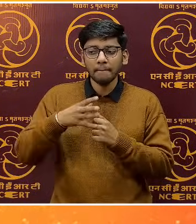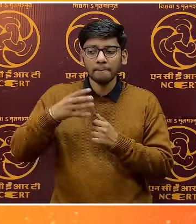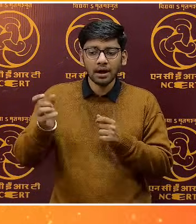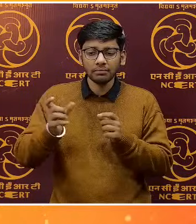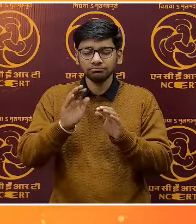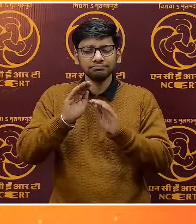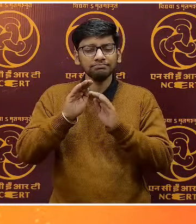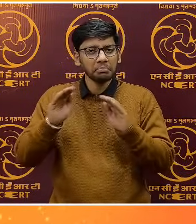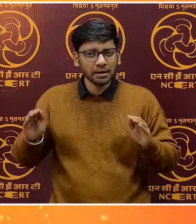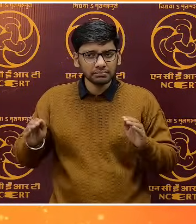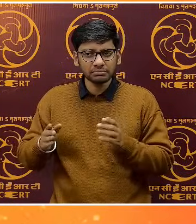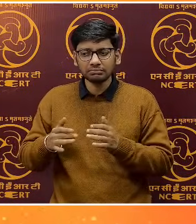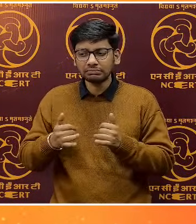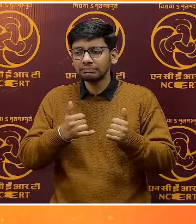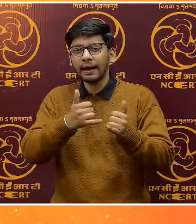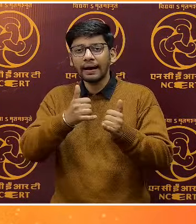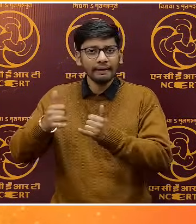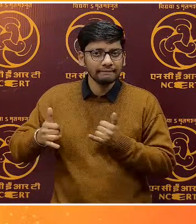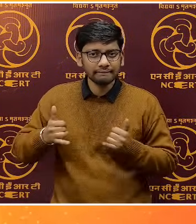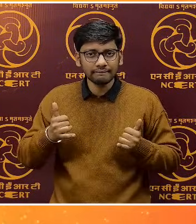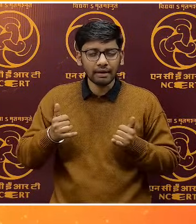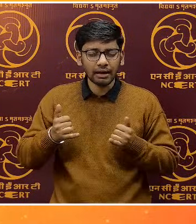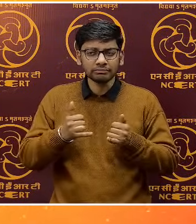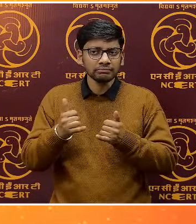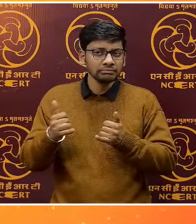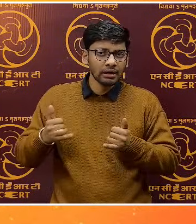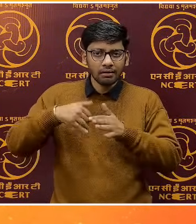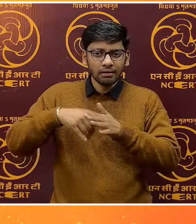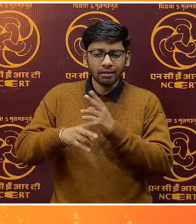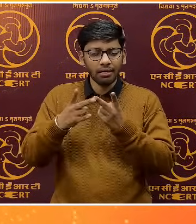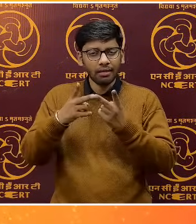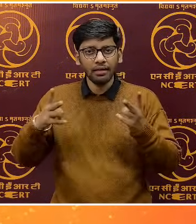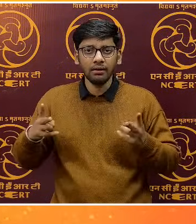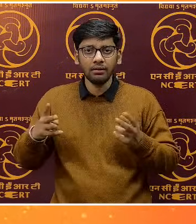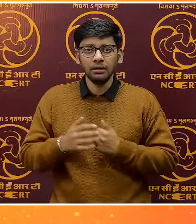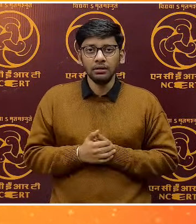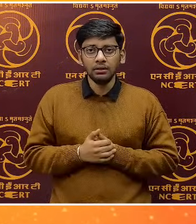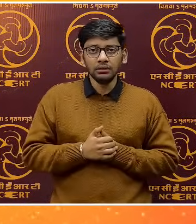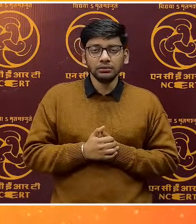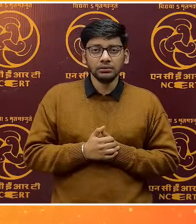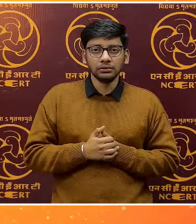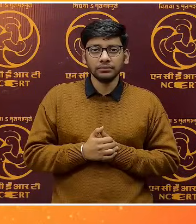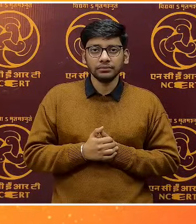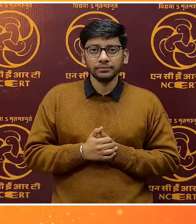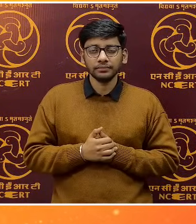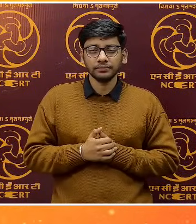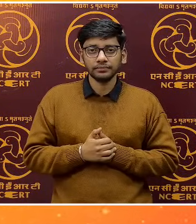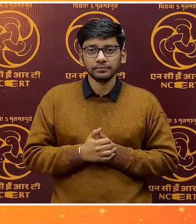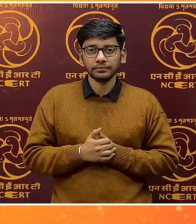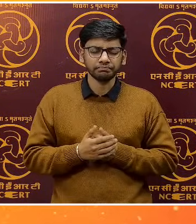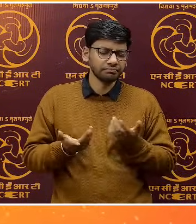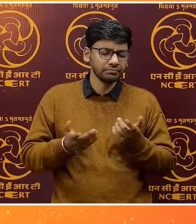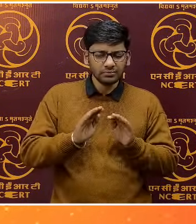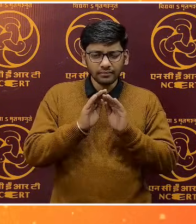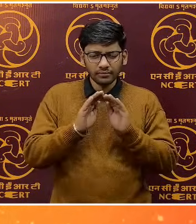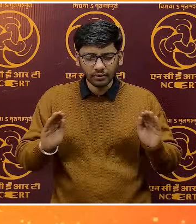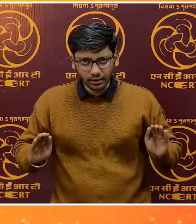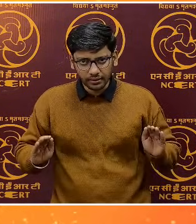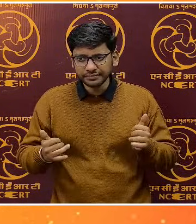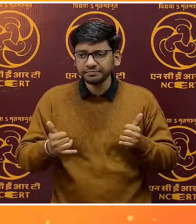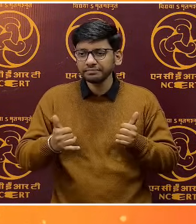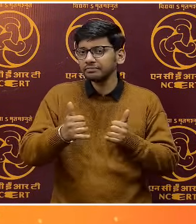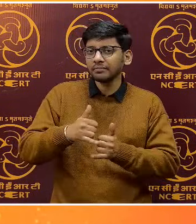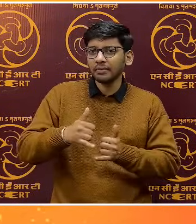and they are doing certain sort of activities. All right. So, ma'am, I think most of the kids are playing. Can